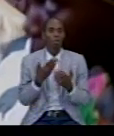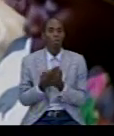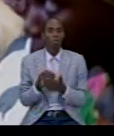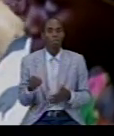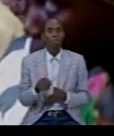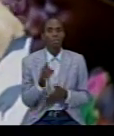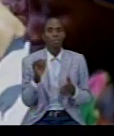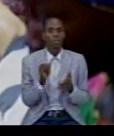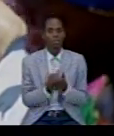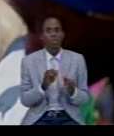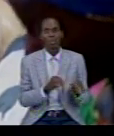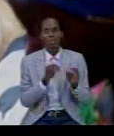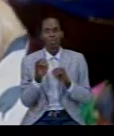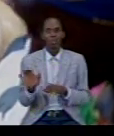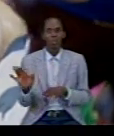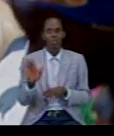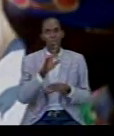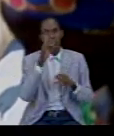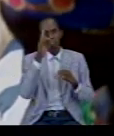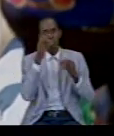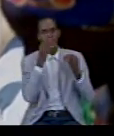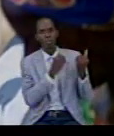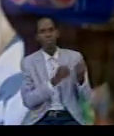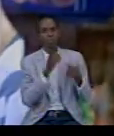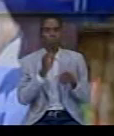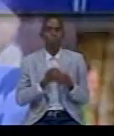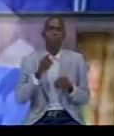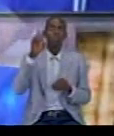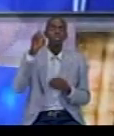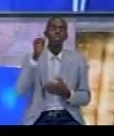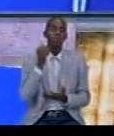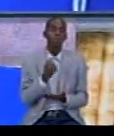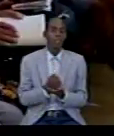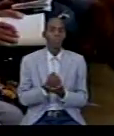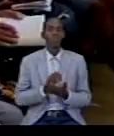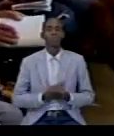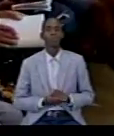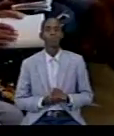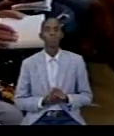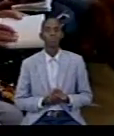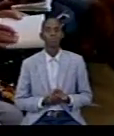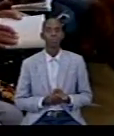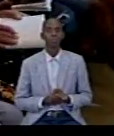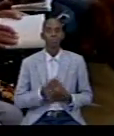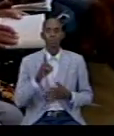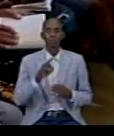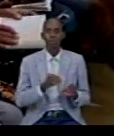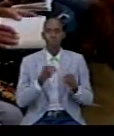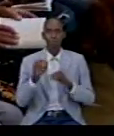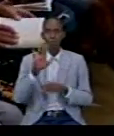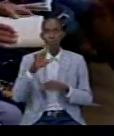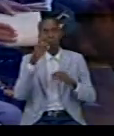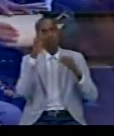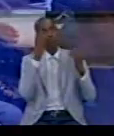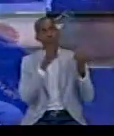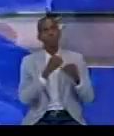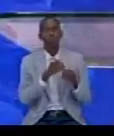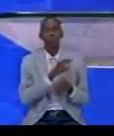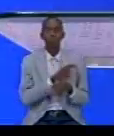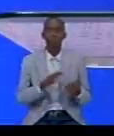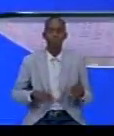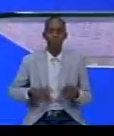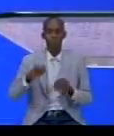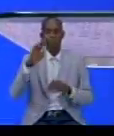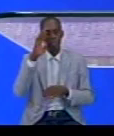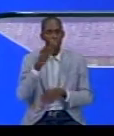they that put their trust in him. Amen. You put your trust in him, in Christ, the Son